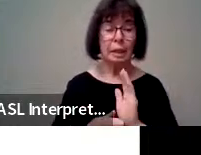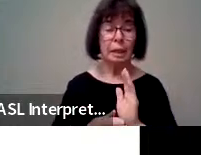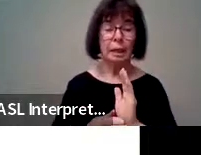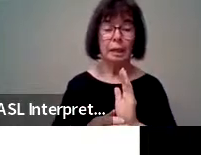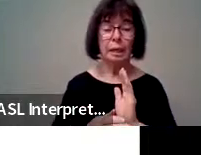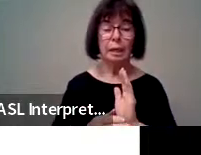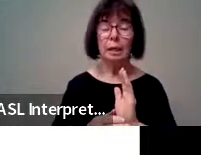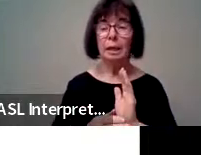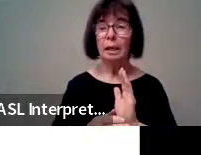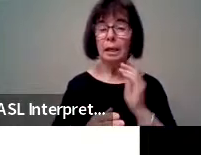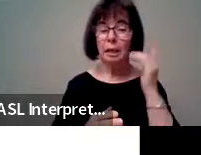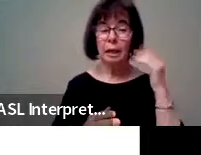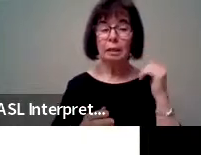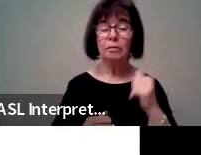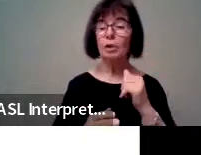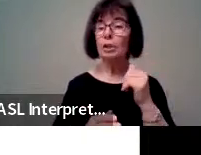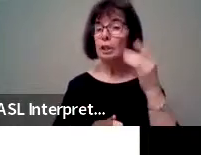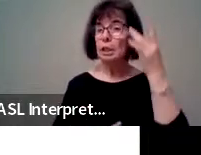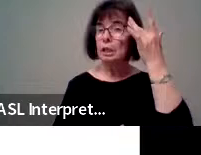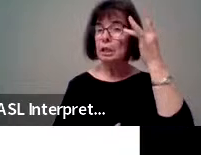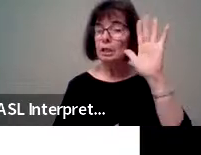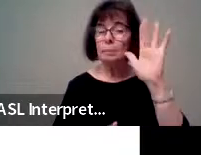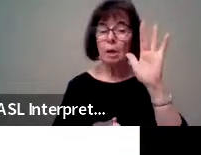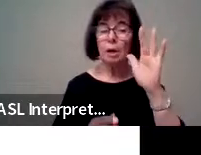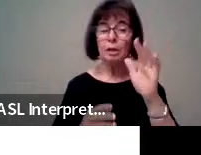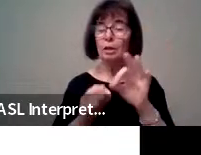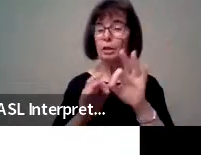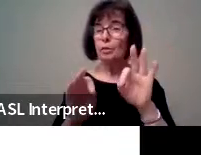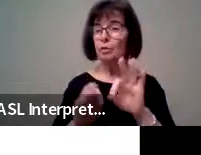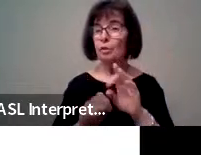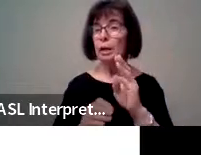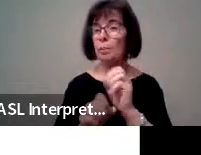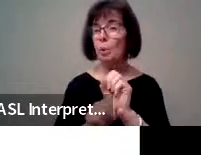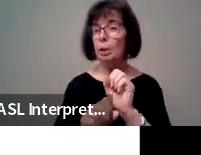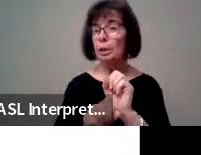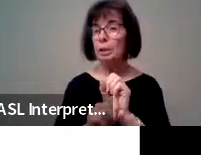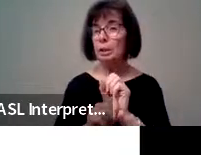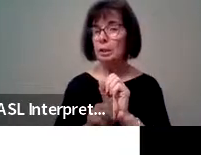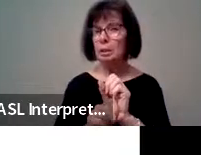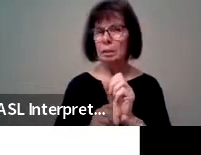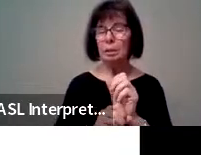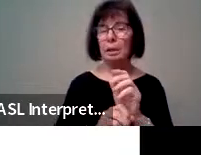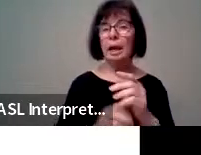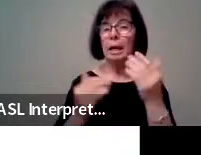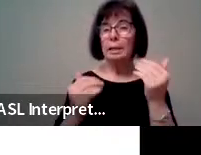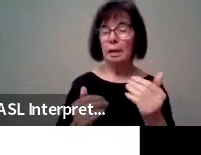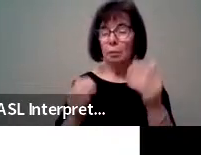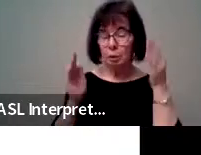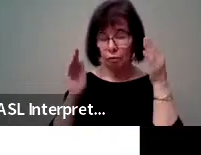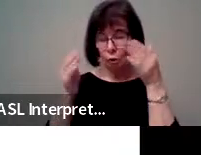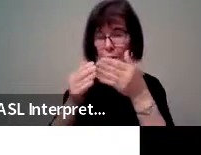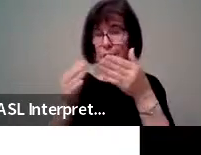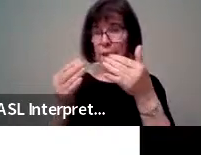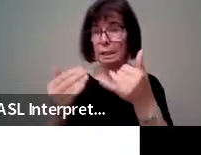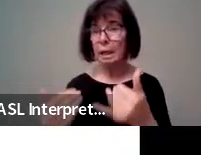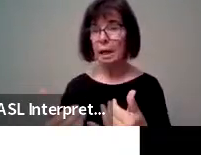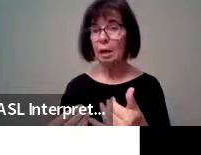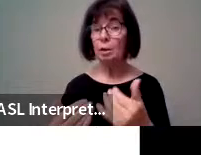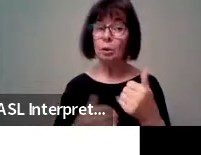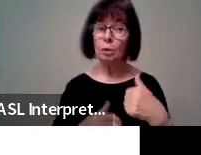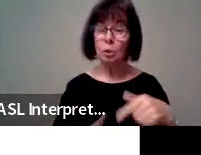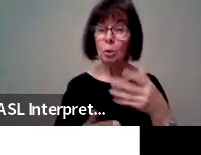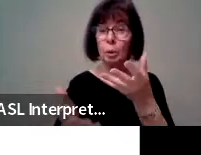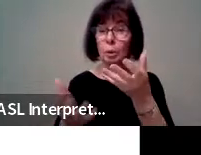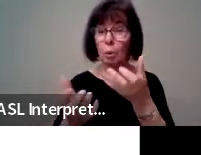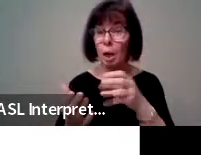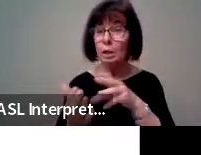earlier today. We also have our version of that, what we're focusing on now. We definitely want to learn from our COVID